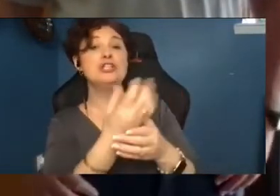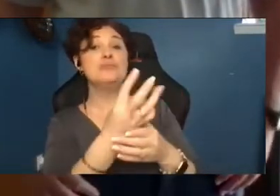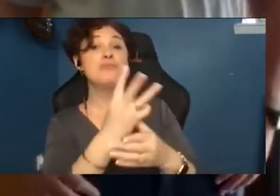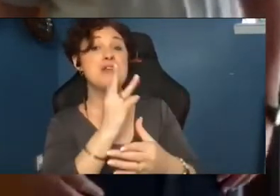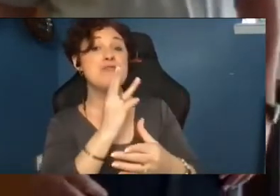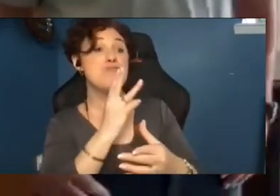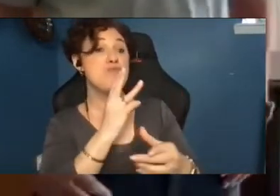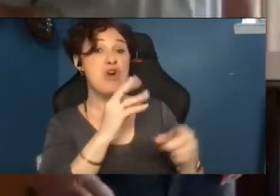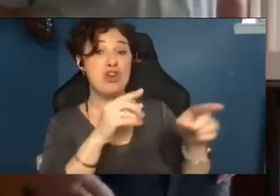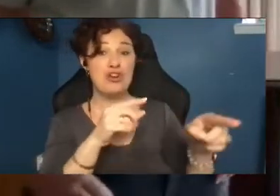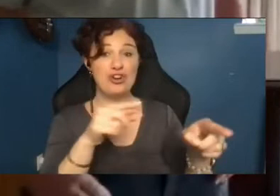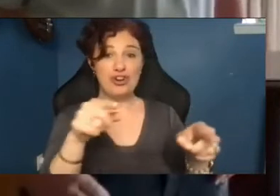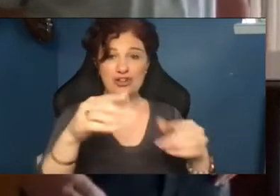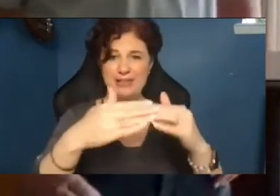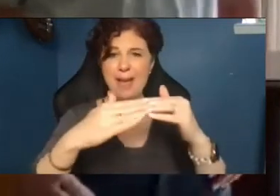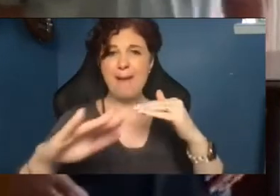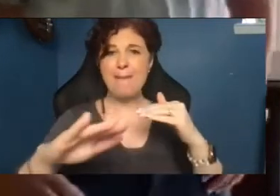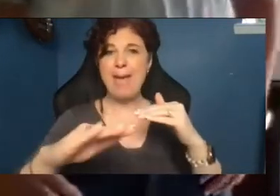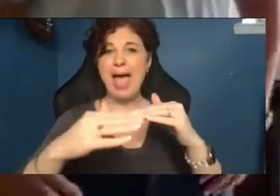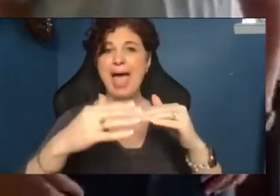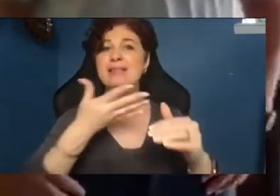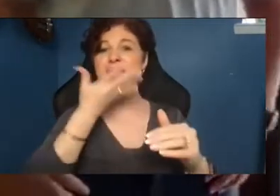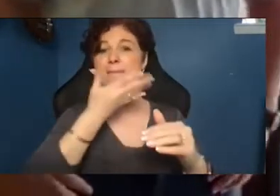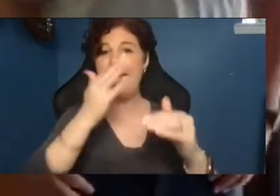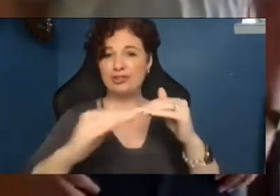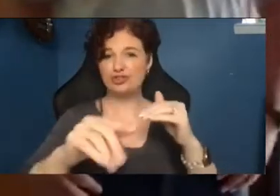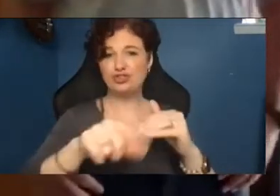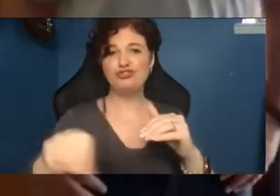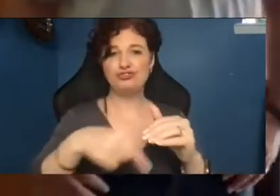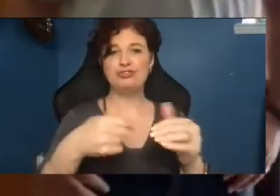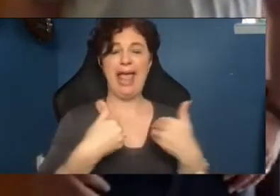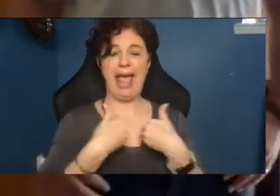actually irrigate those beautiful pastures that you saw behind us earlier.